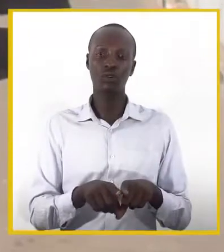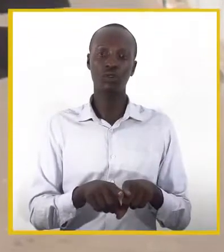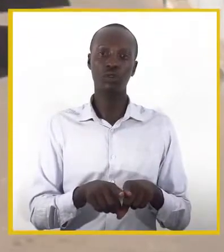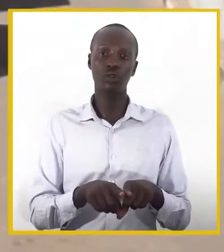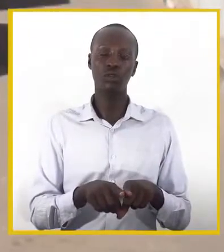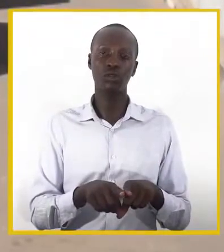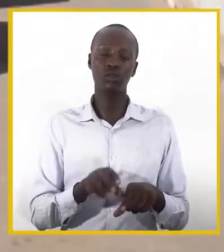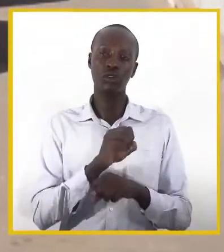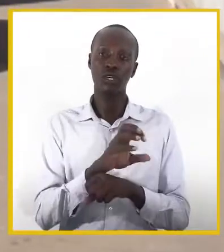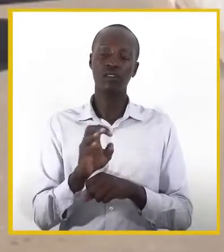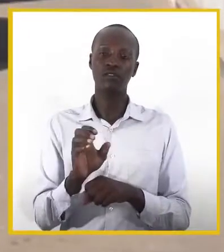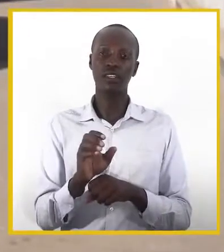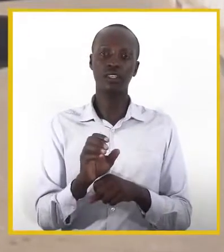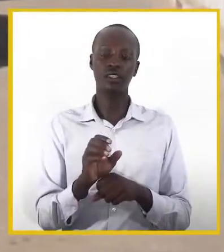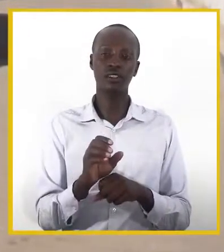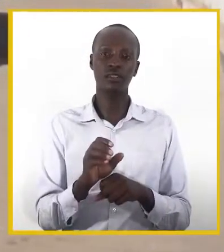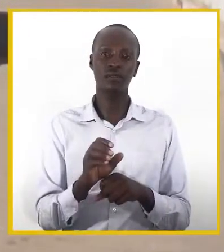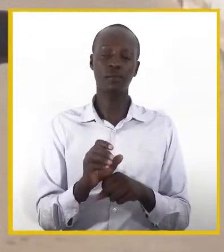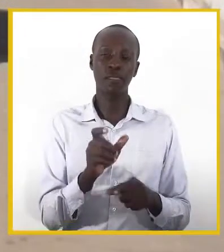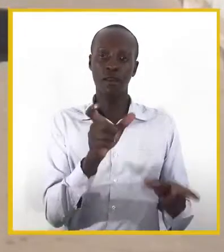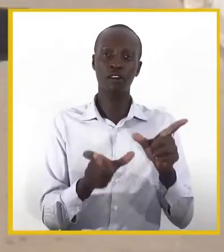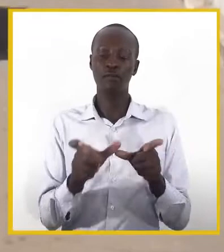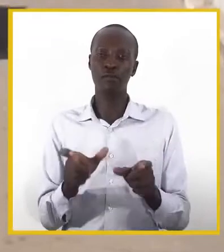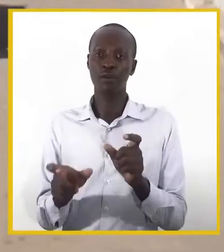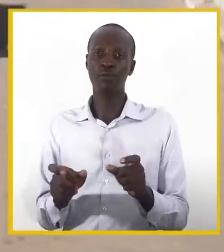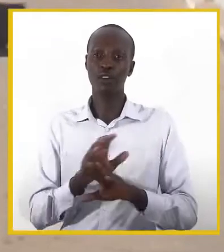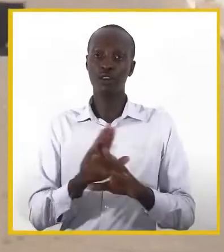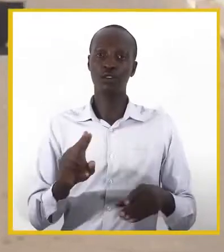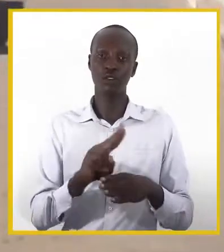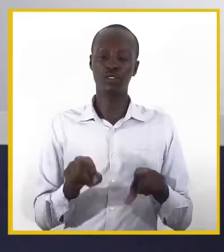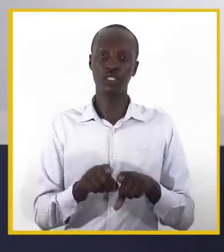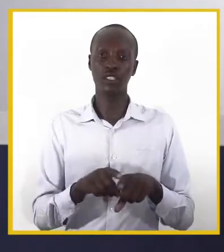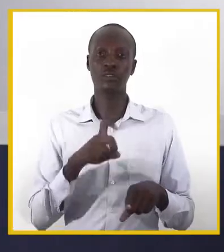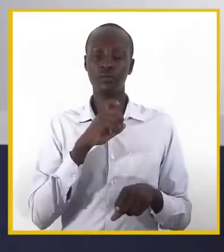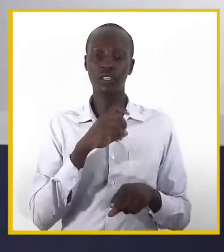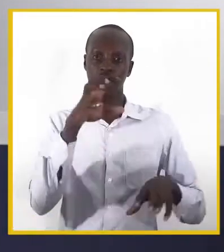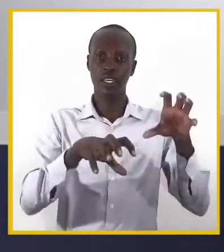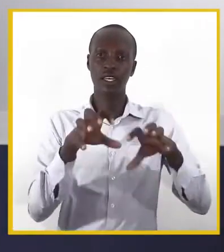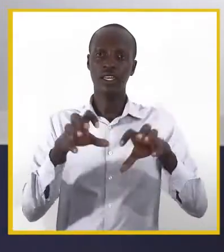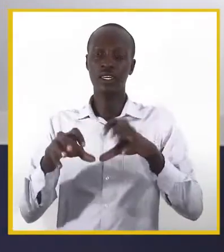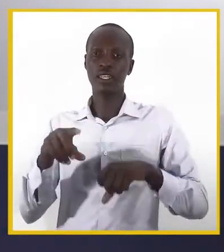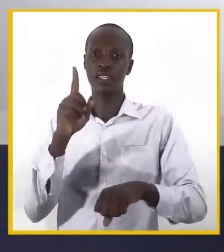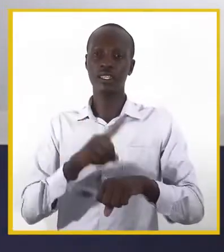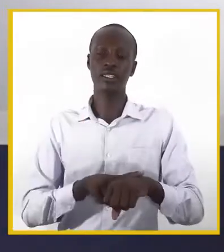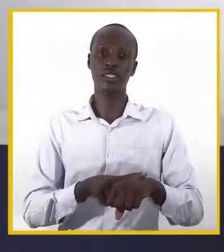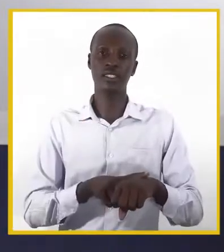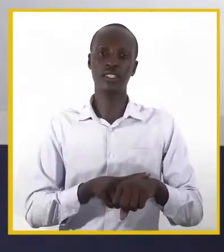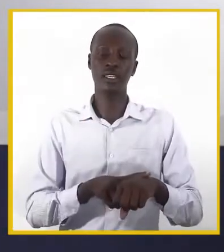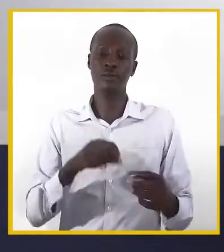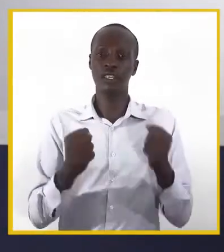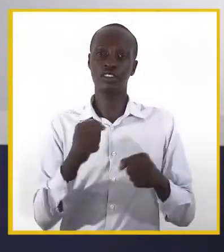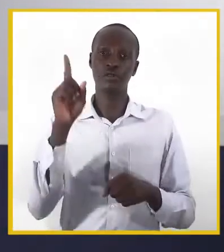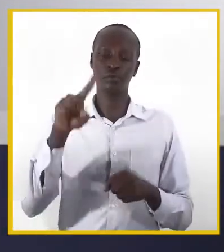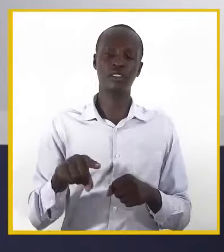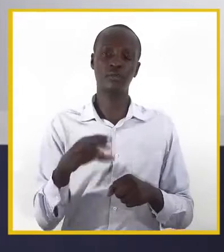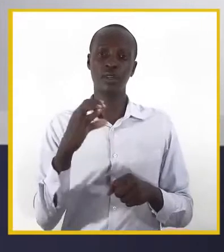that we discourage the commuters to board and register motor vehicles. The rainy season brings with it need for extra caution